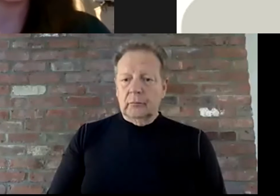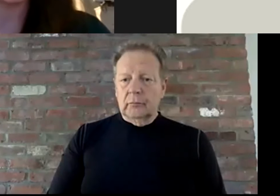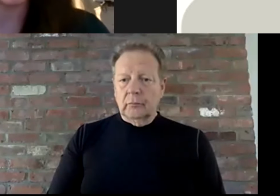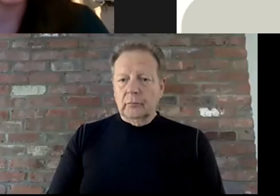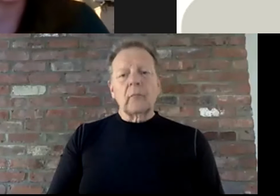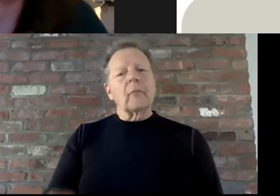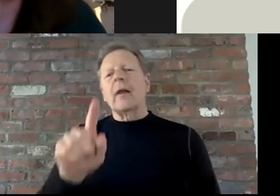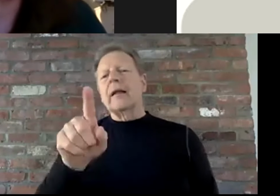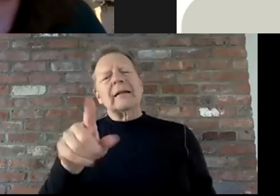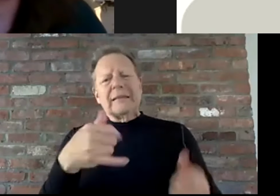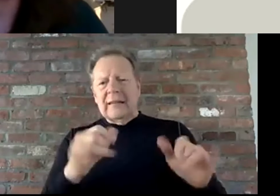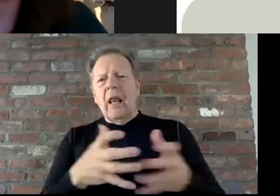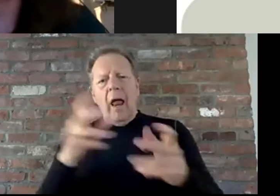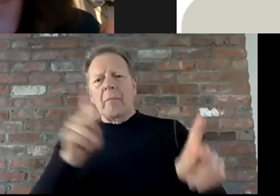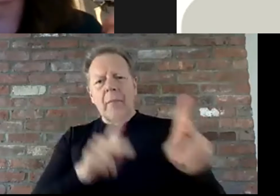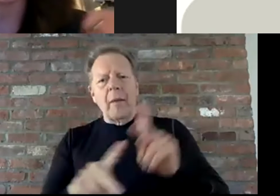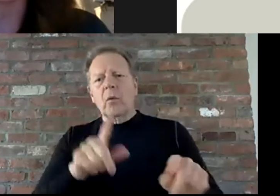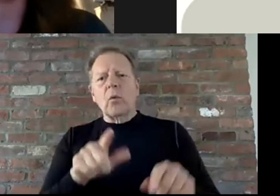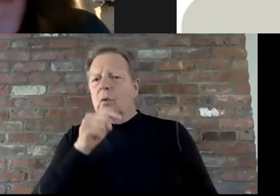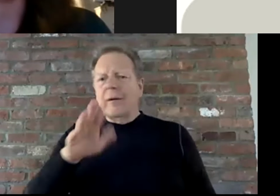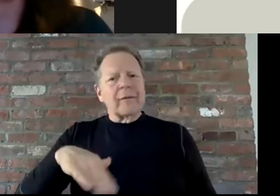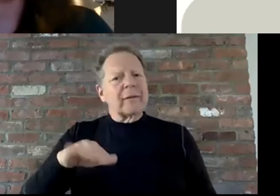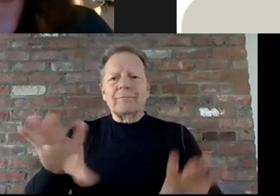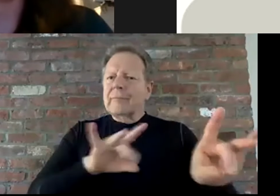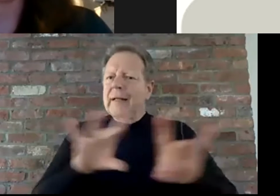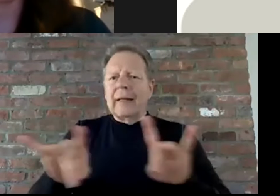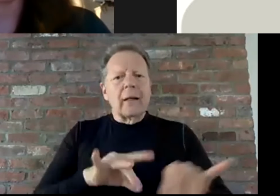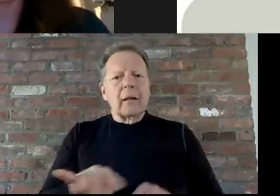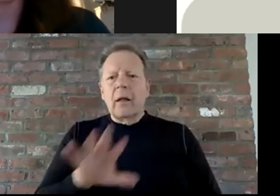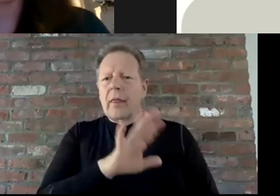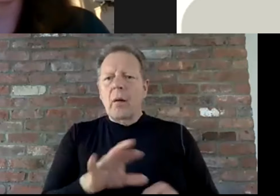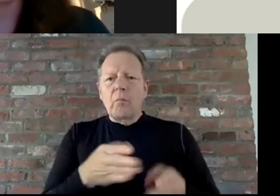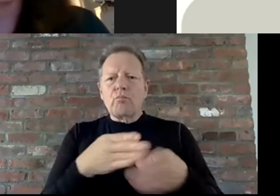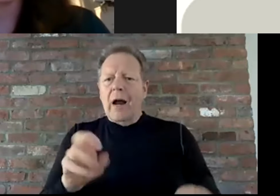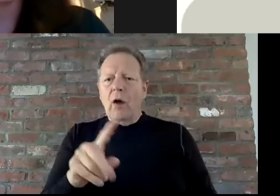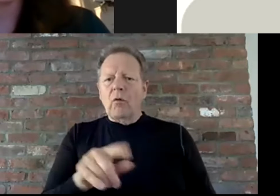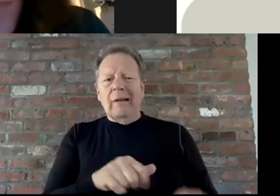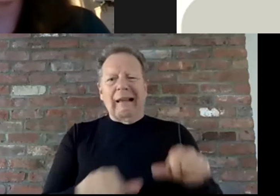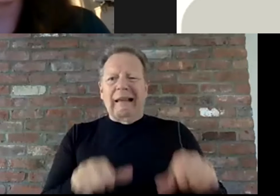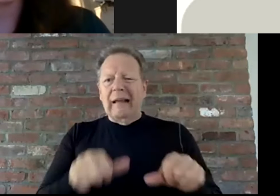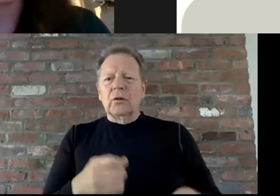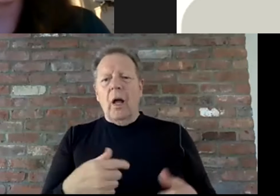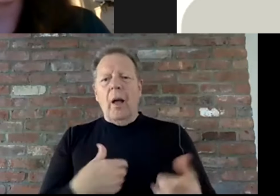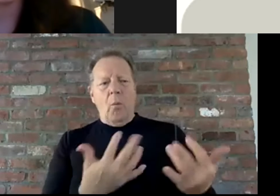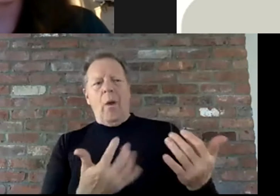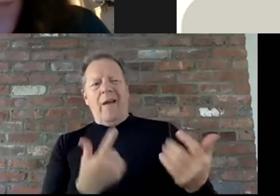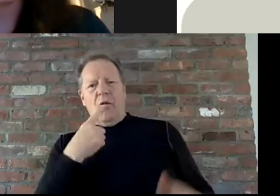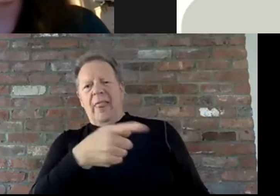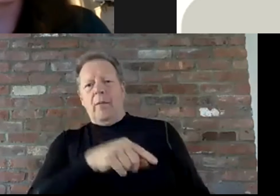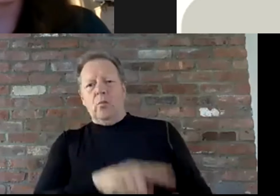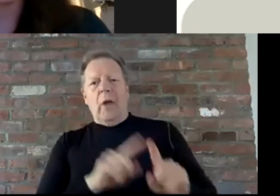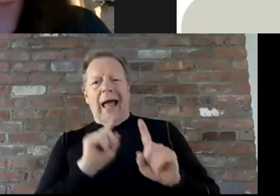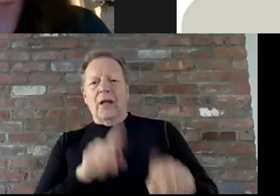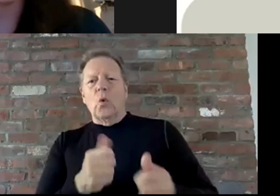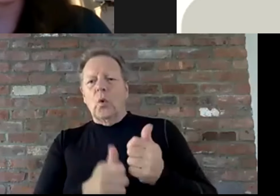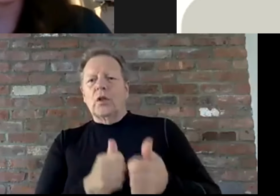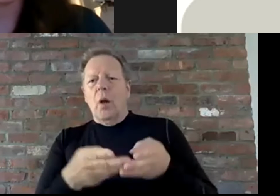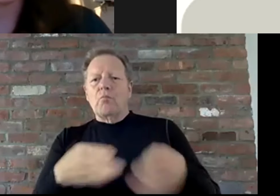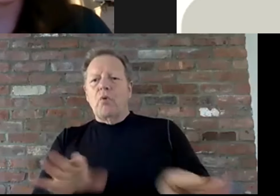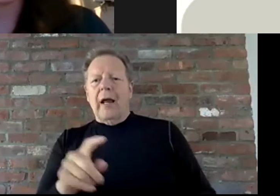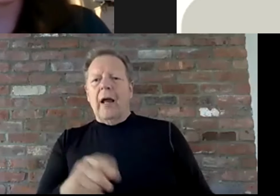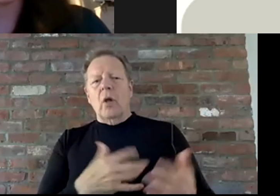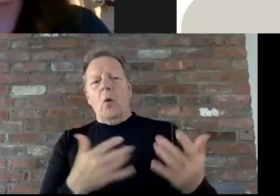there are still a lot of people who haven't selected a breakout, so I'm giving them to Natalie